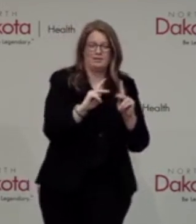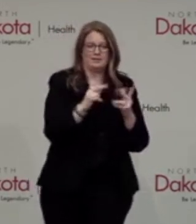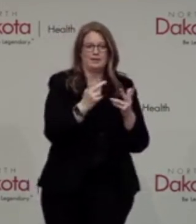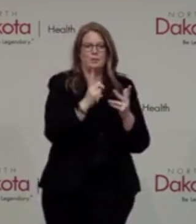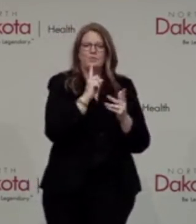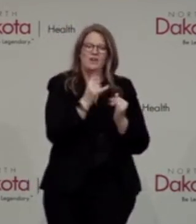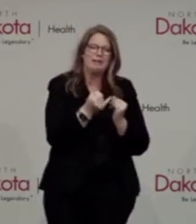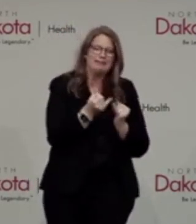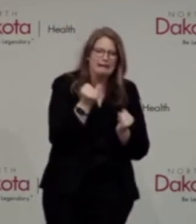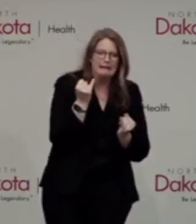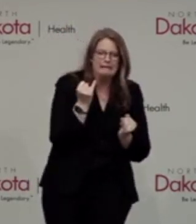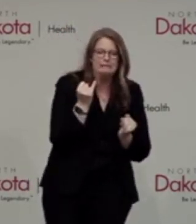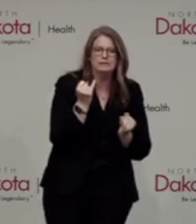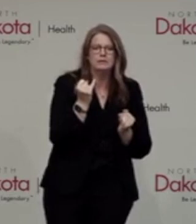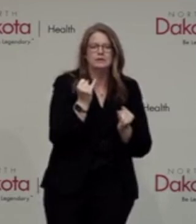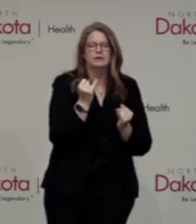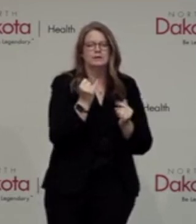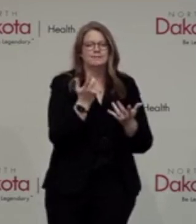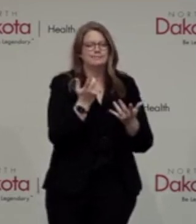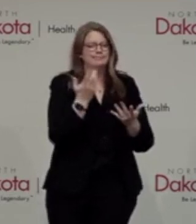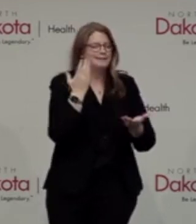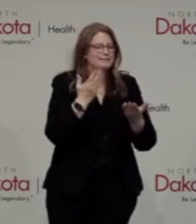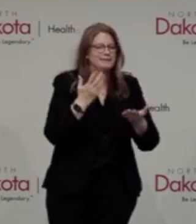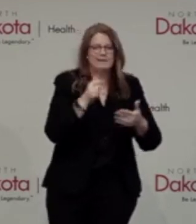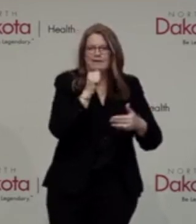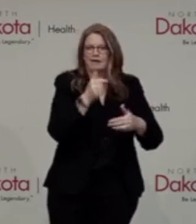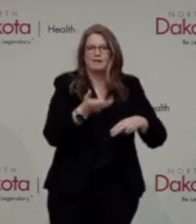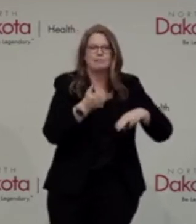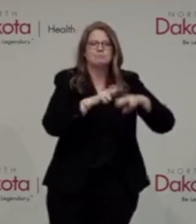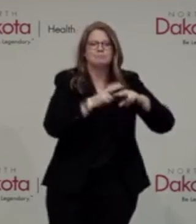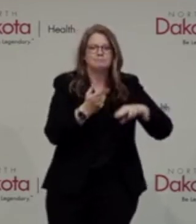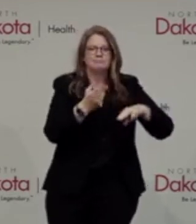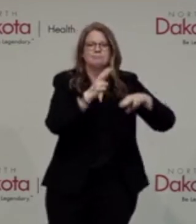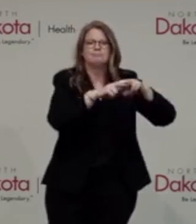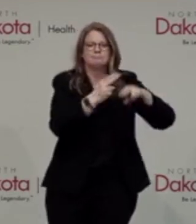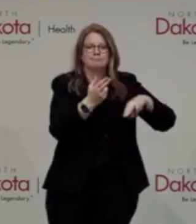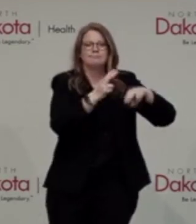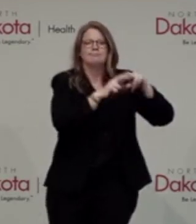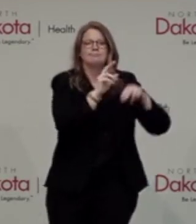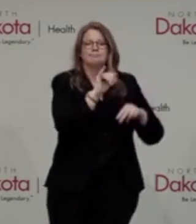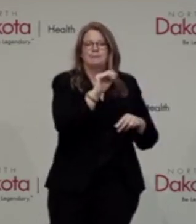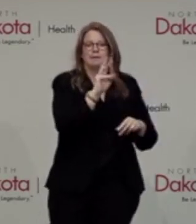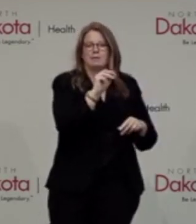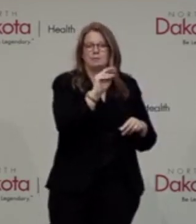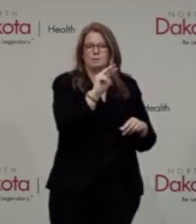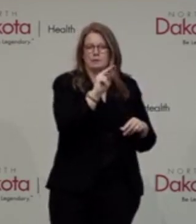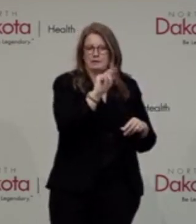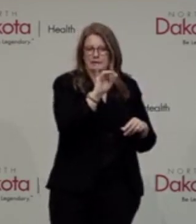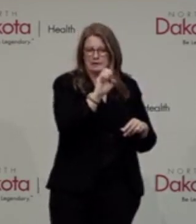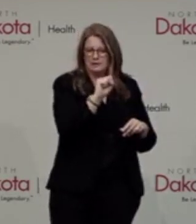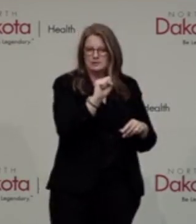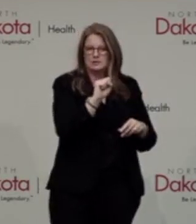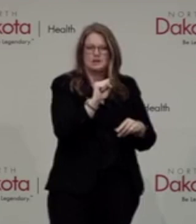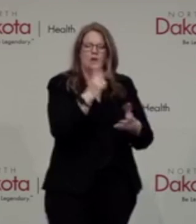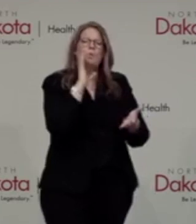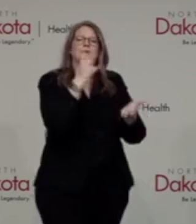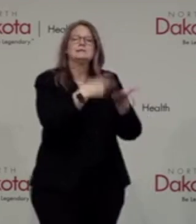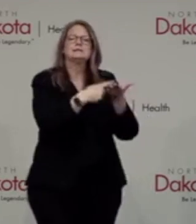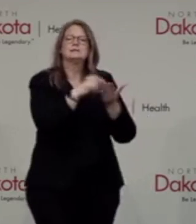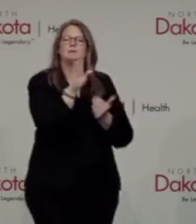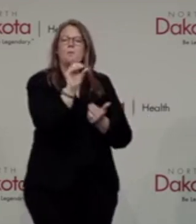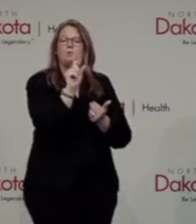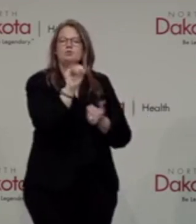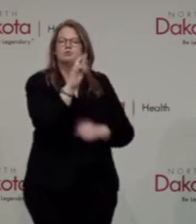perhaps did not have a chance to build up the immunities. So while you hear Dr. Wiebe will talk about the boosters for that population so we